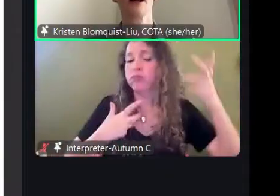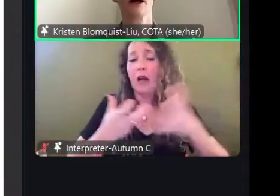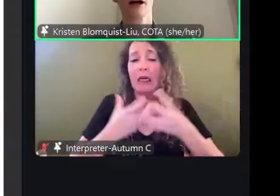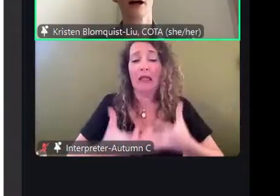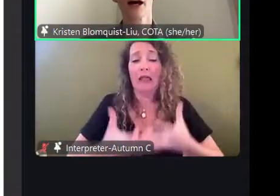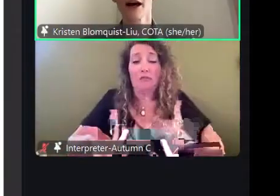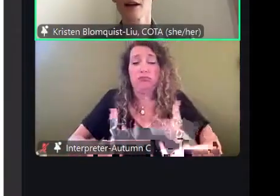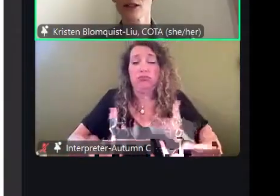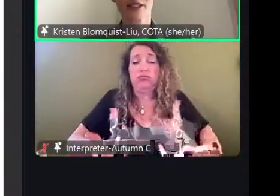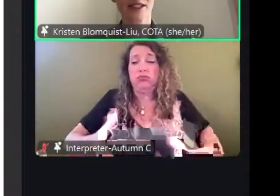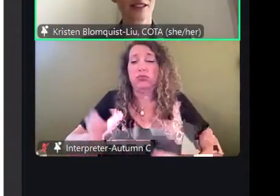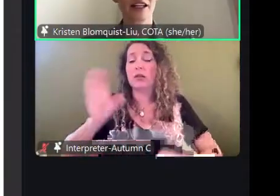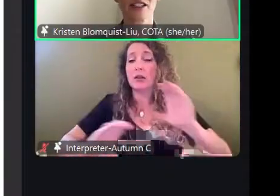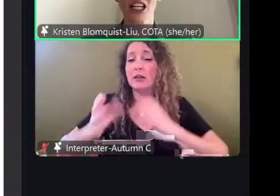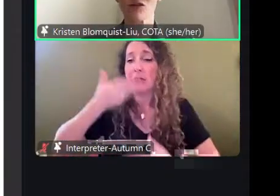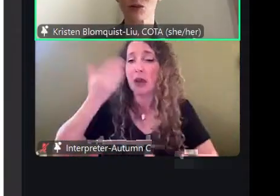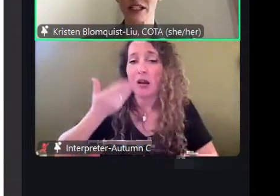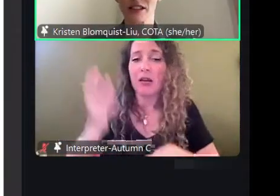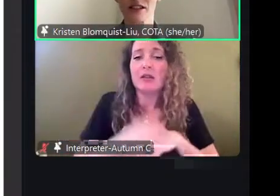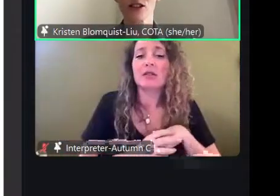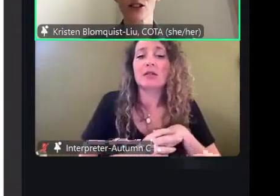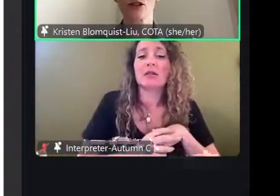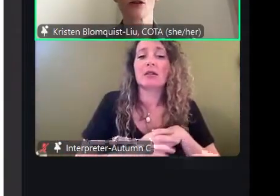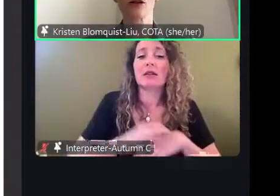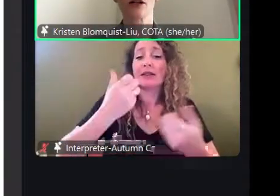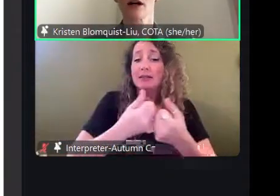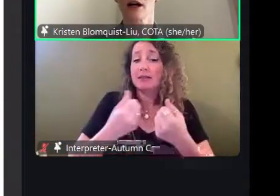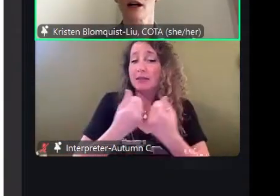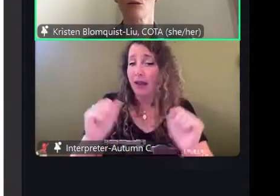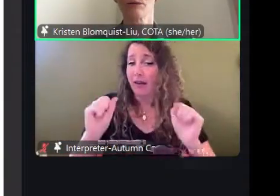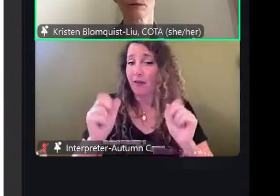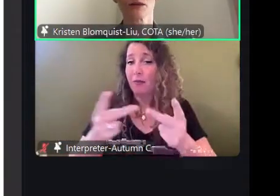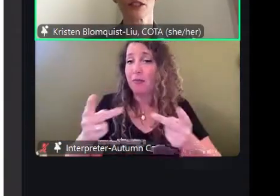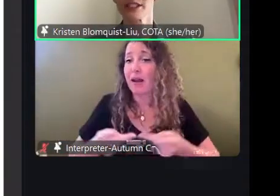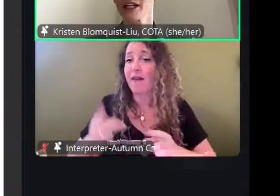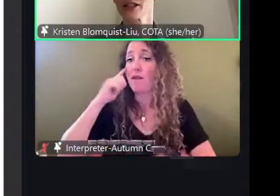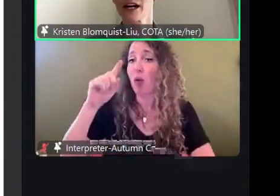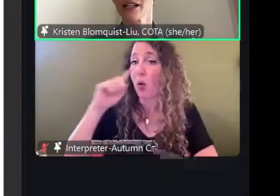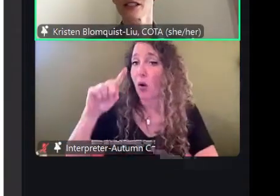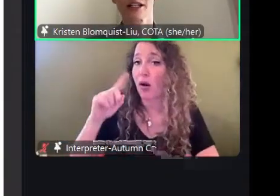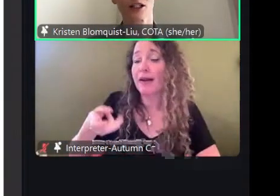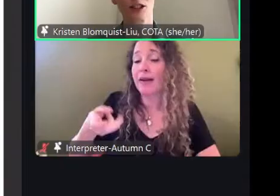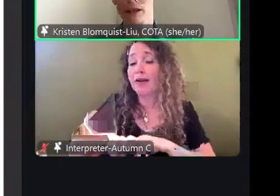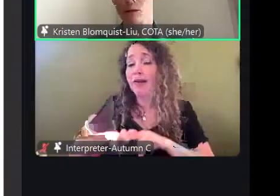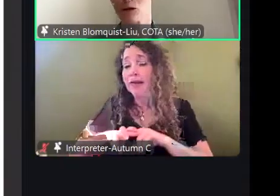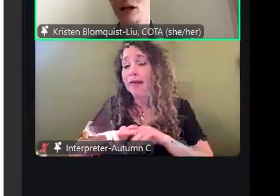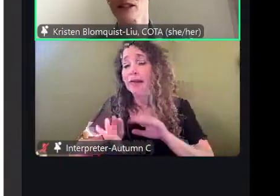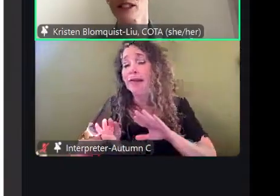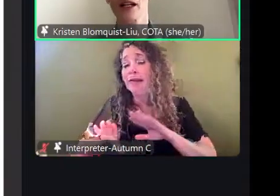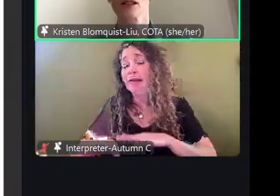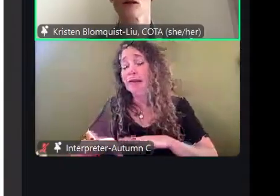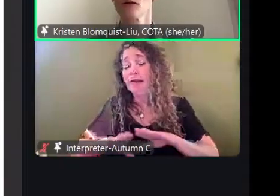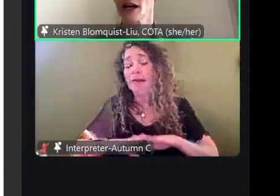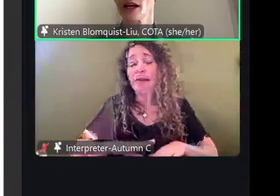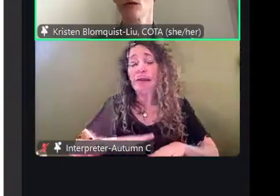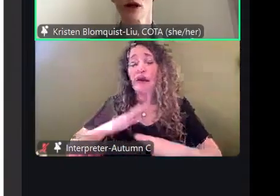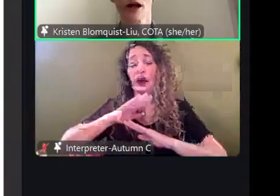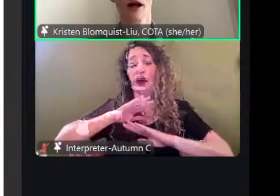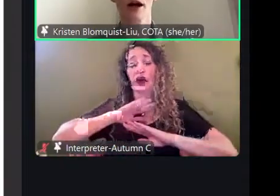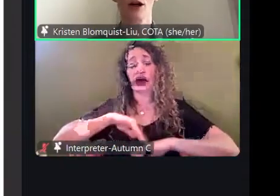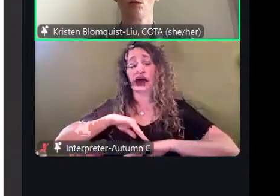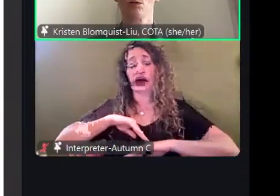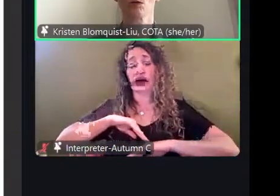smells. And also designating safe places to sit or rest, or even in my wife's case,